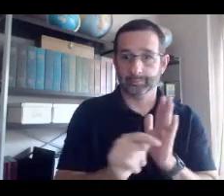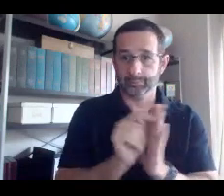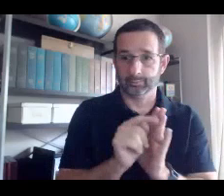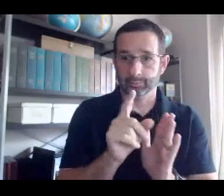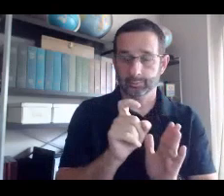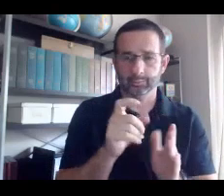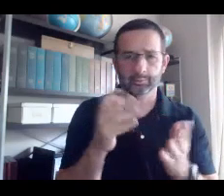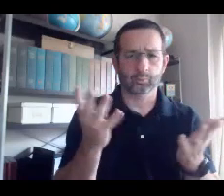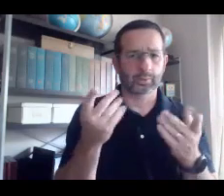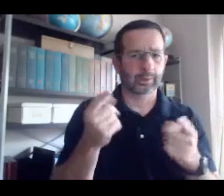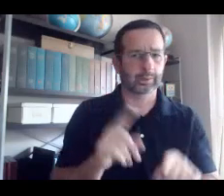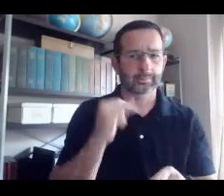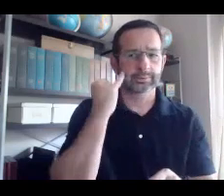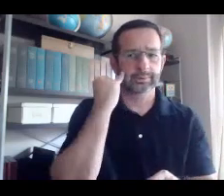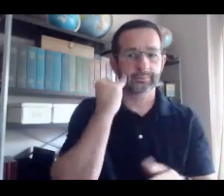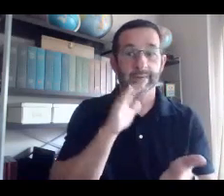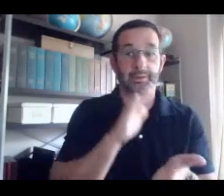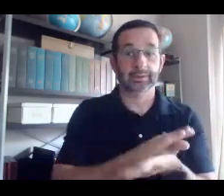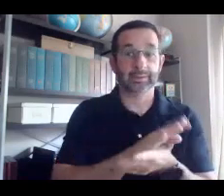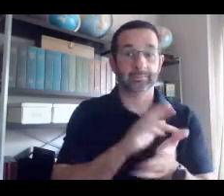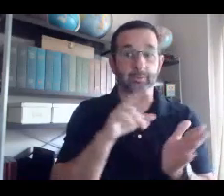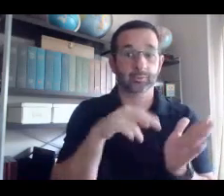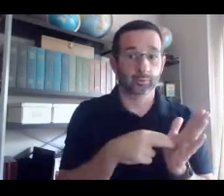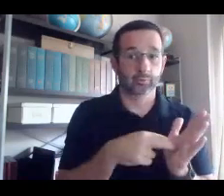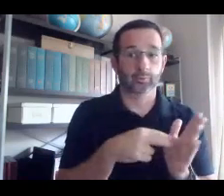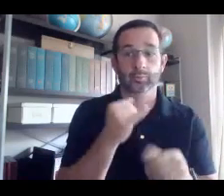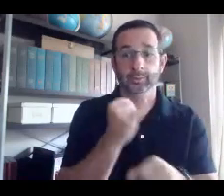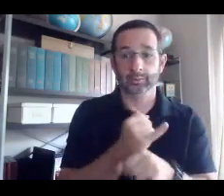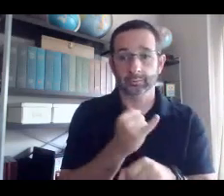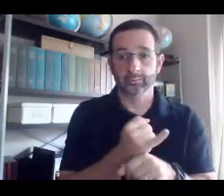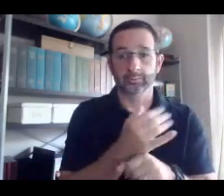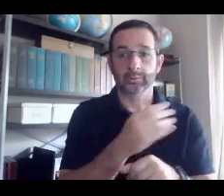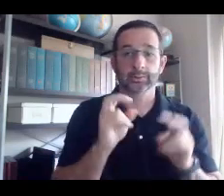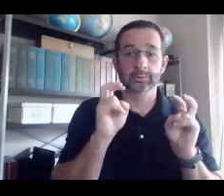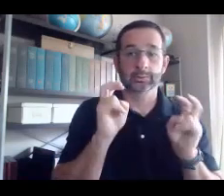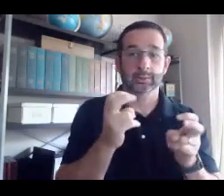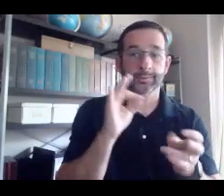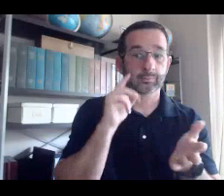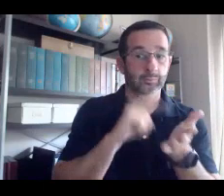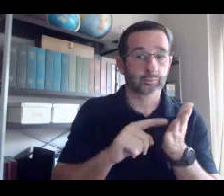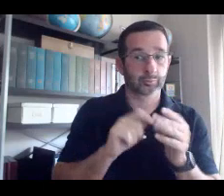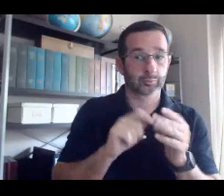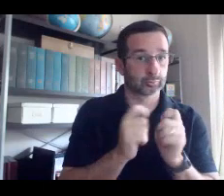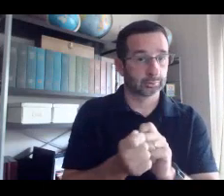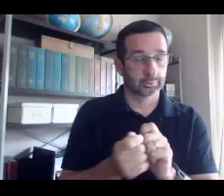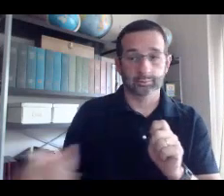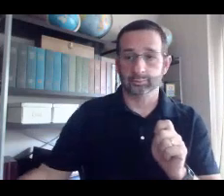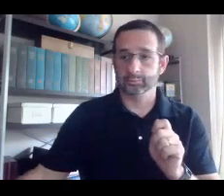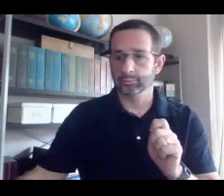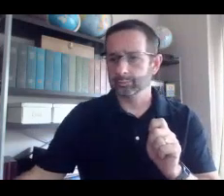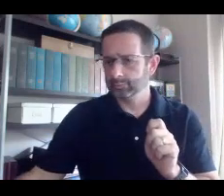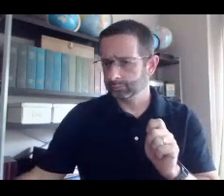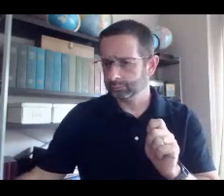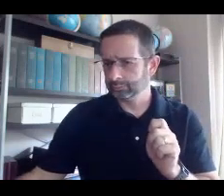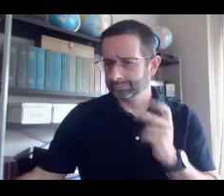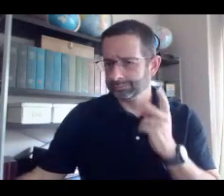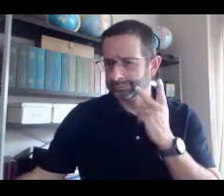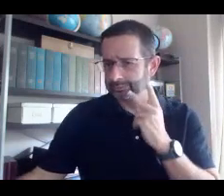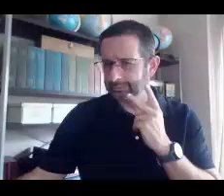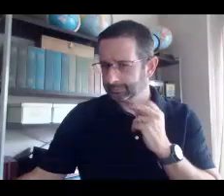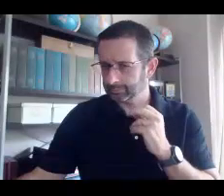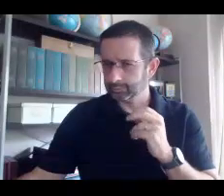same through the award period? What happens if academic roles, institutions, topic